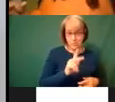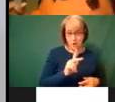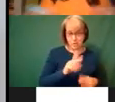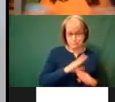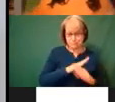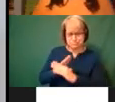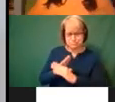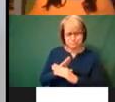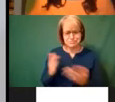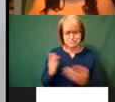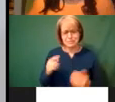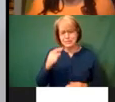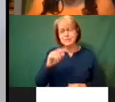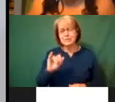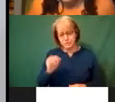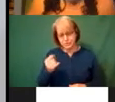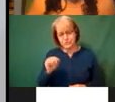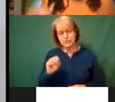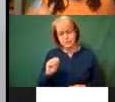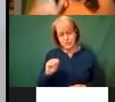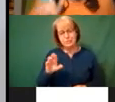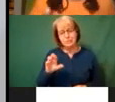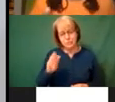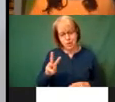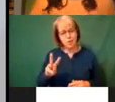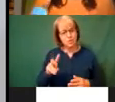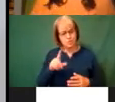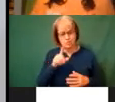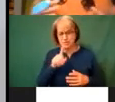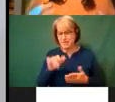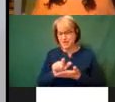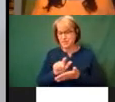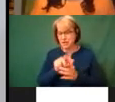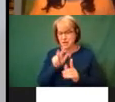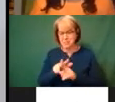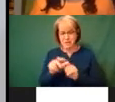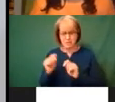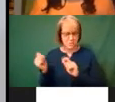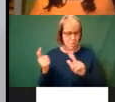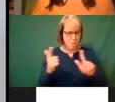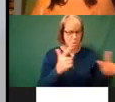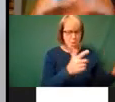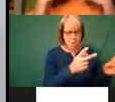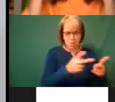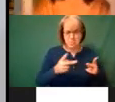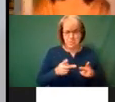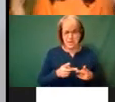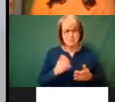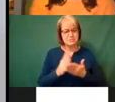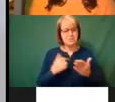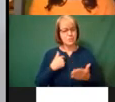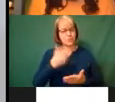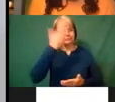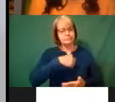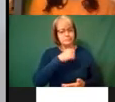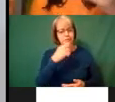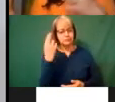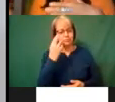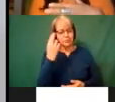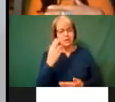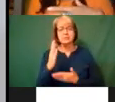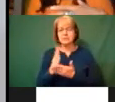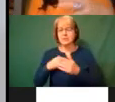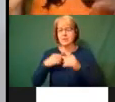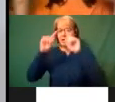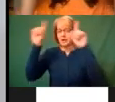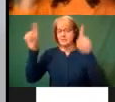counted everywhere in this country, and probably in a few places that we didn't even know that it counted. Because I think some places it was really explicit with